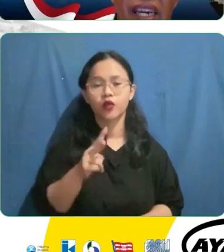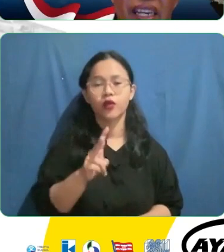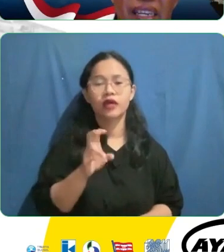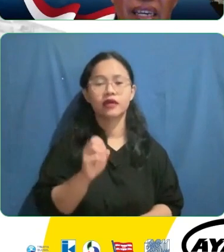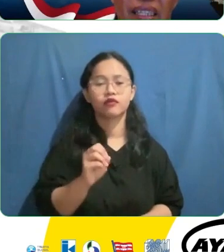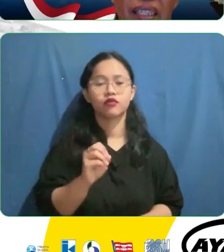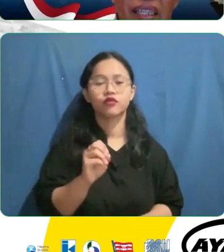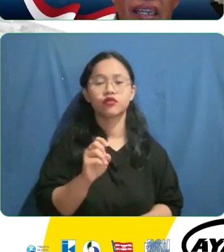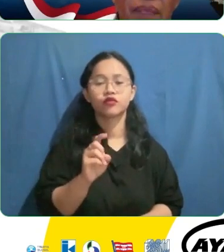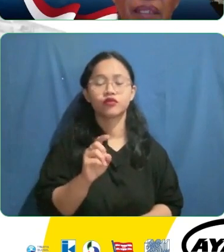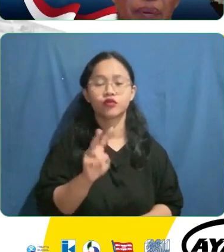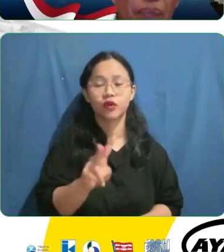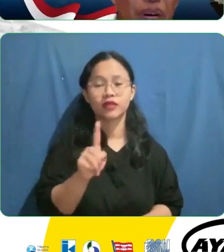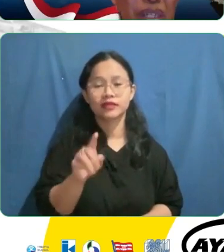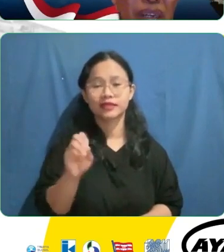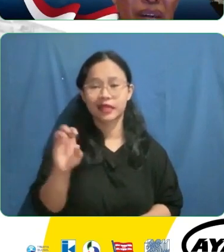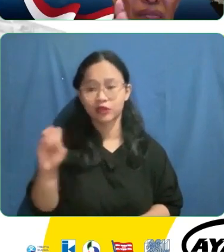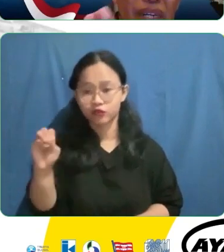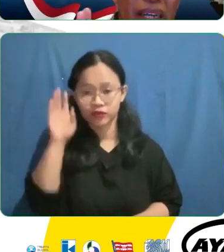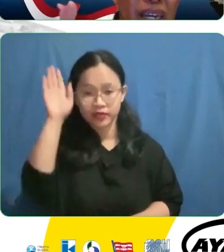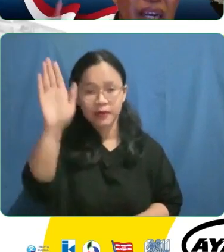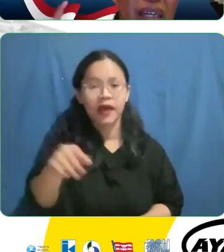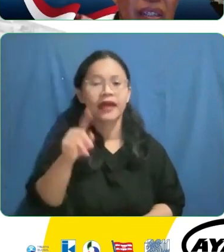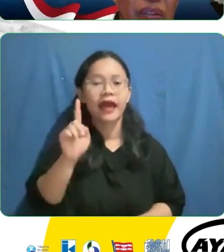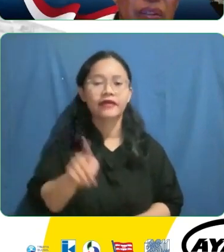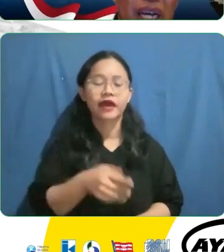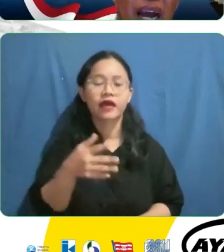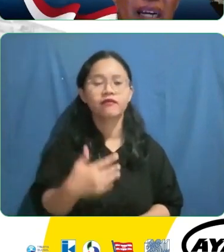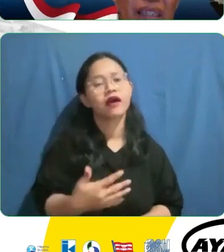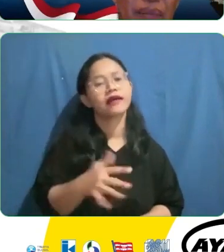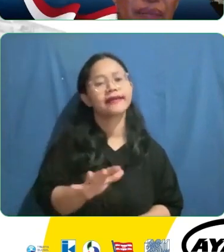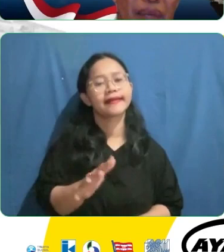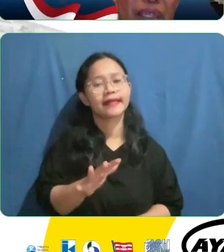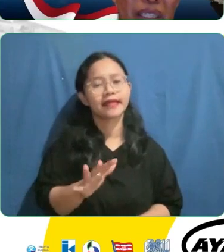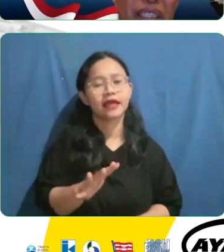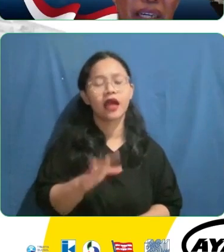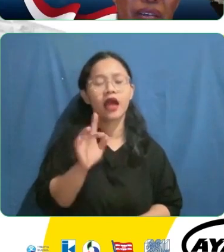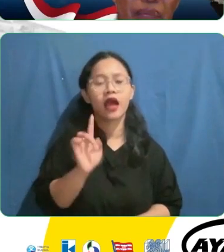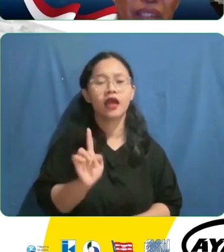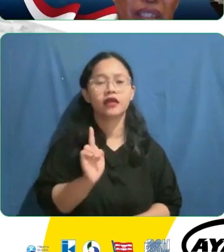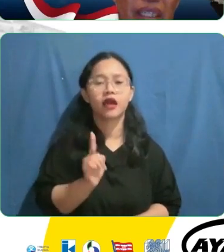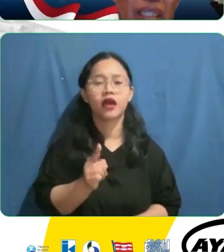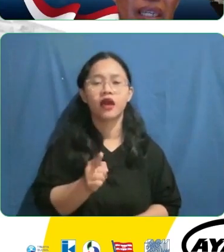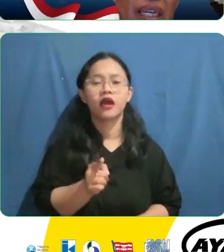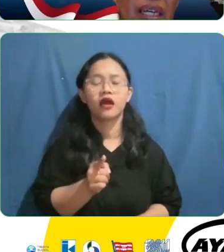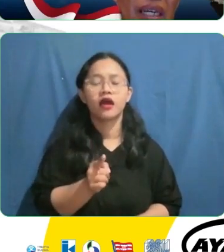increasing, but the proportion of death due to the hunger, preventable diseases, and curable